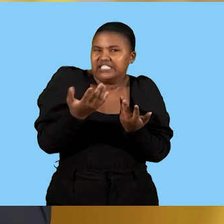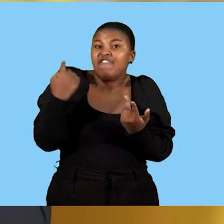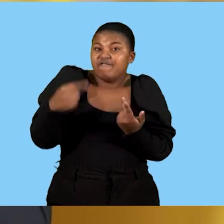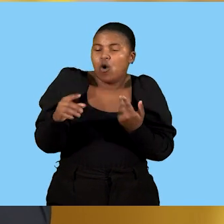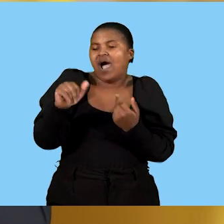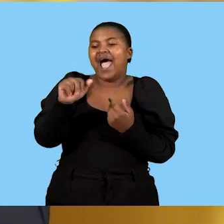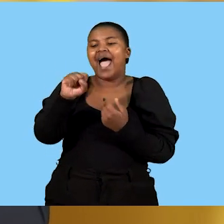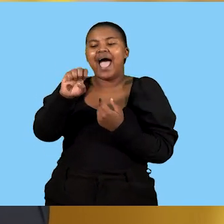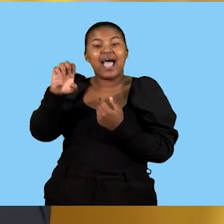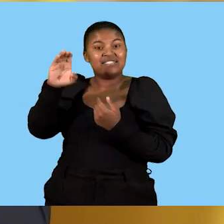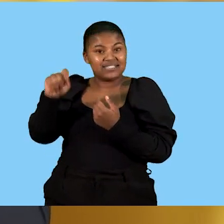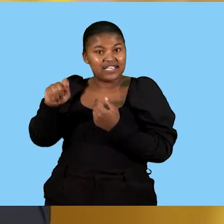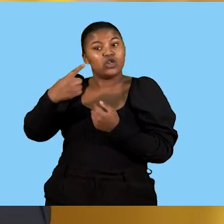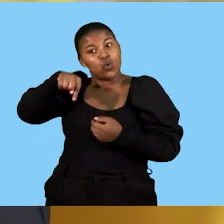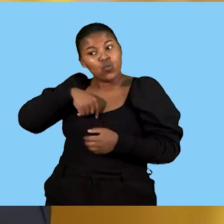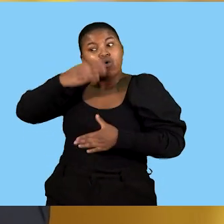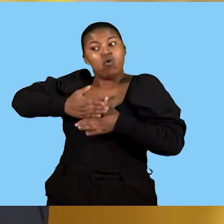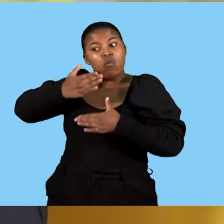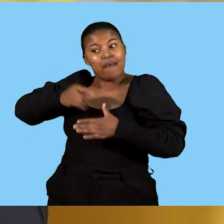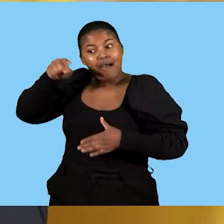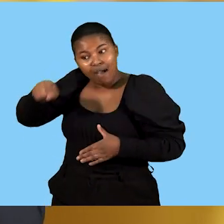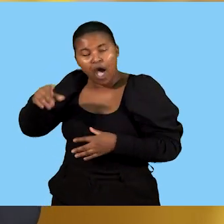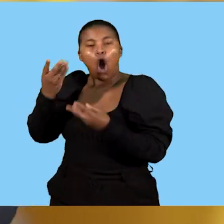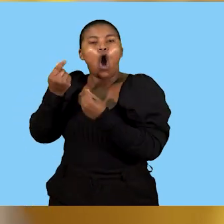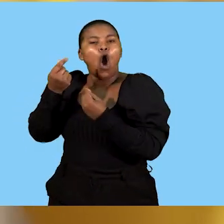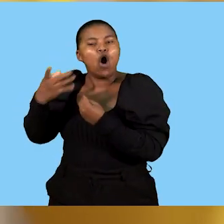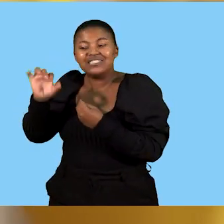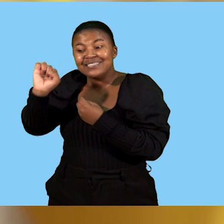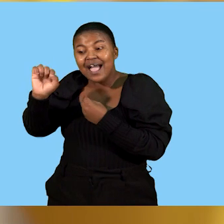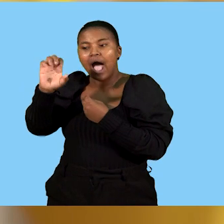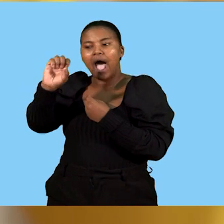the asset? And we use the cost to calculate depreciation.